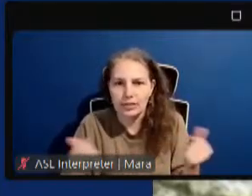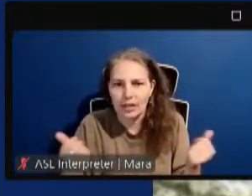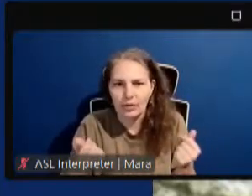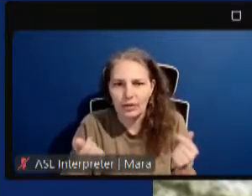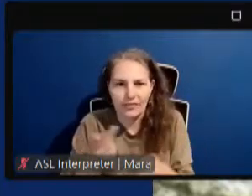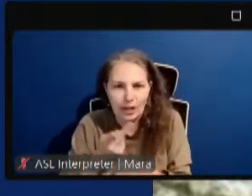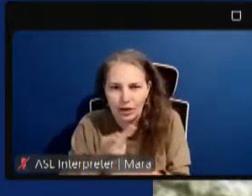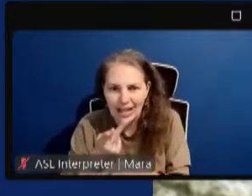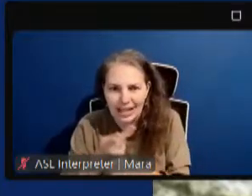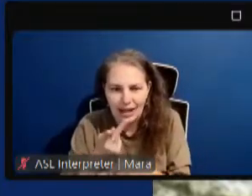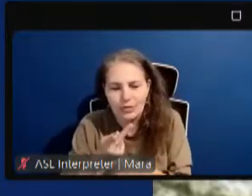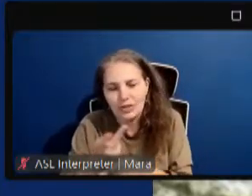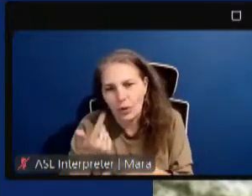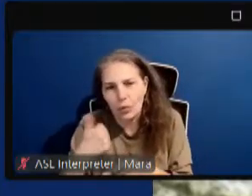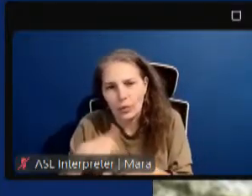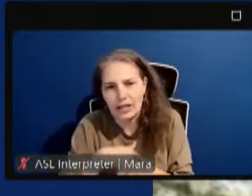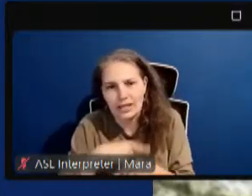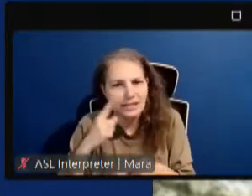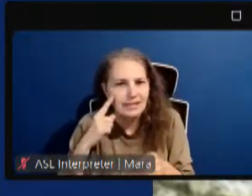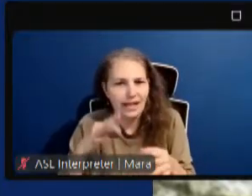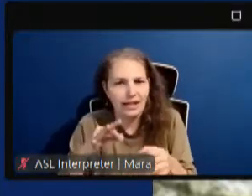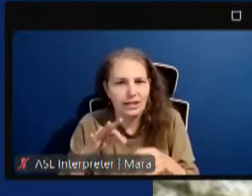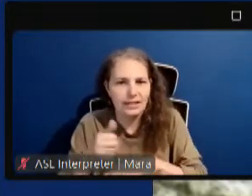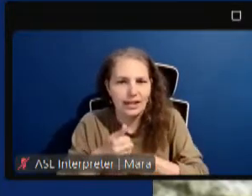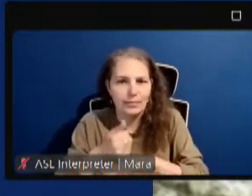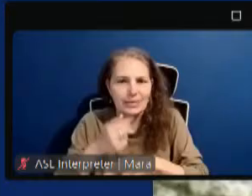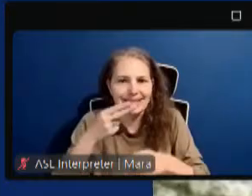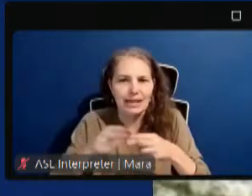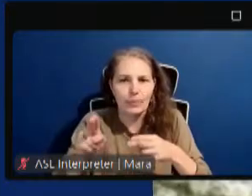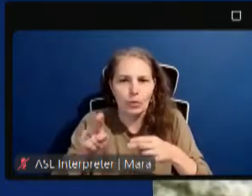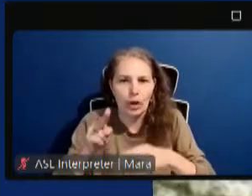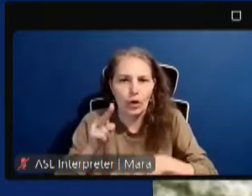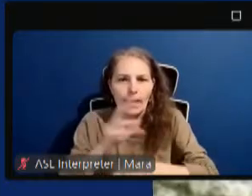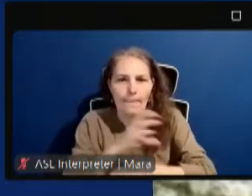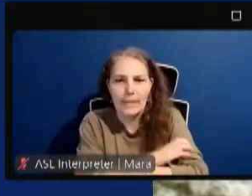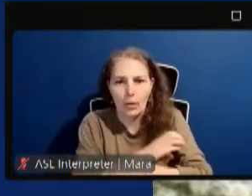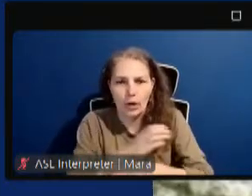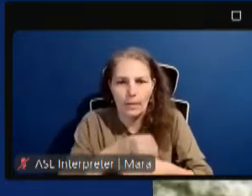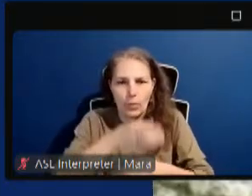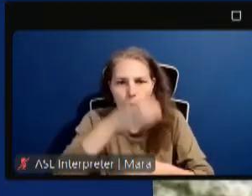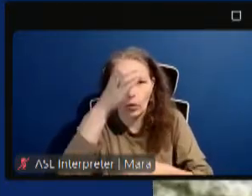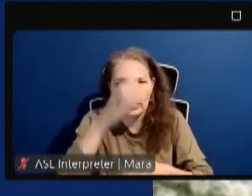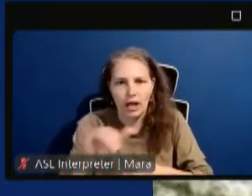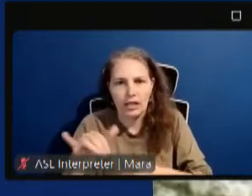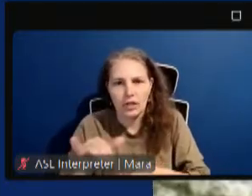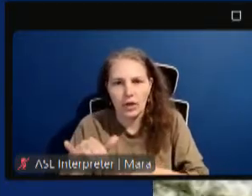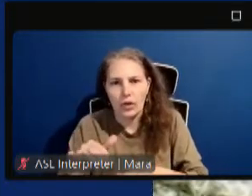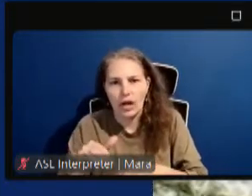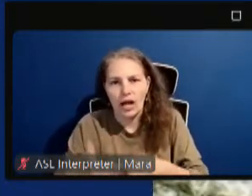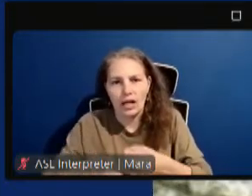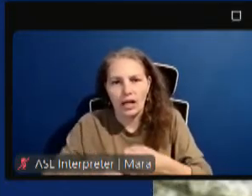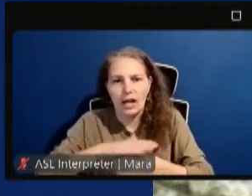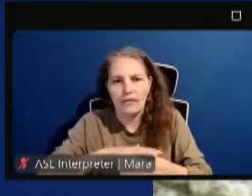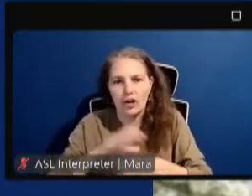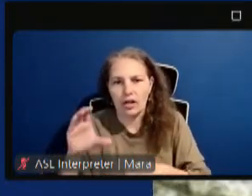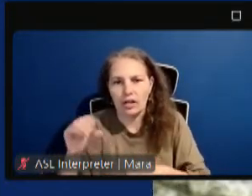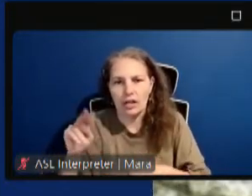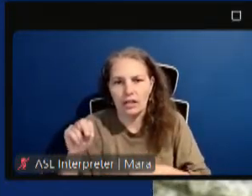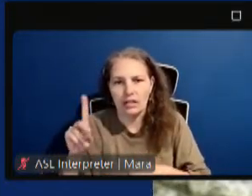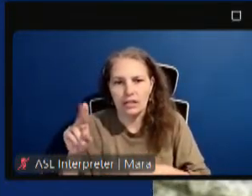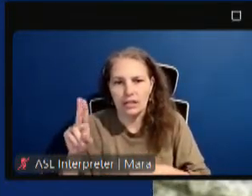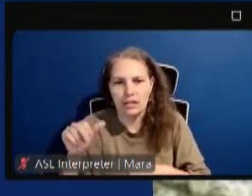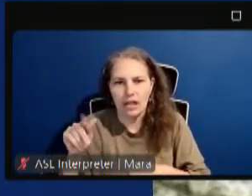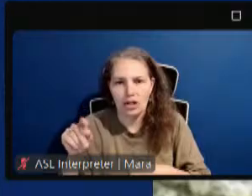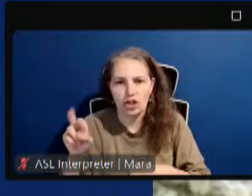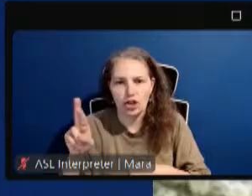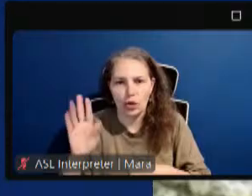some areas, we'll be doing covered conductor, which will actually be a lot quicker. Typically, targeted